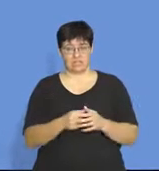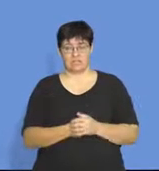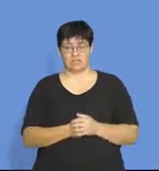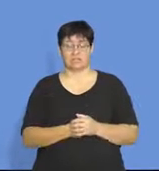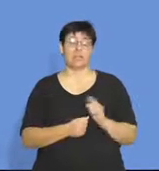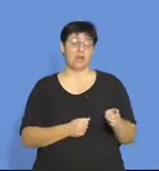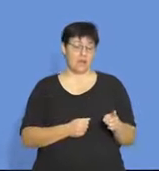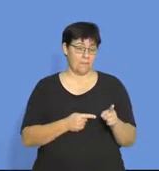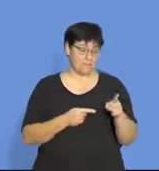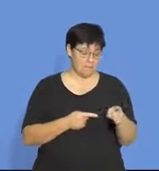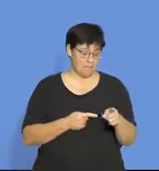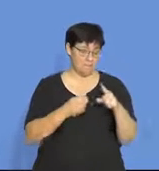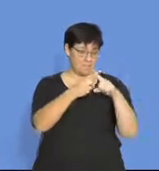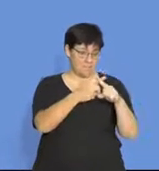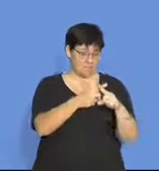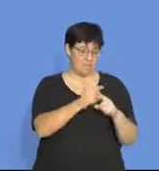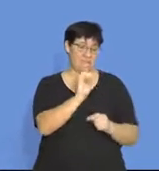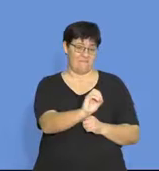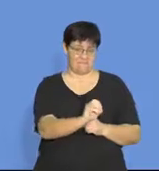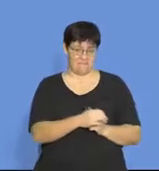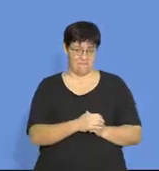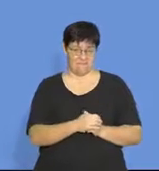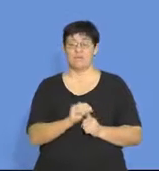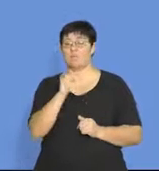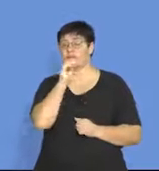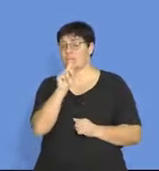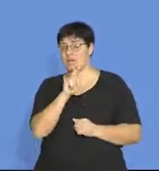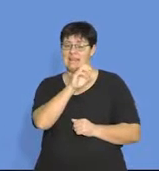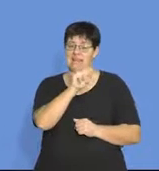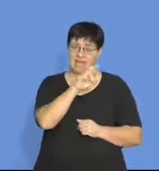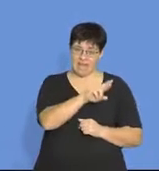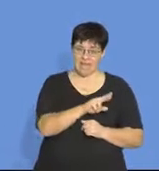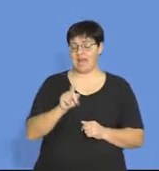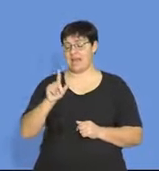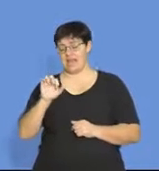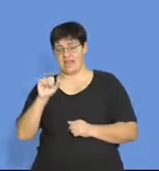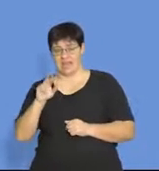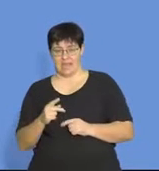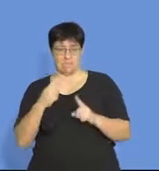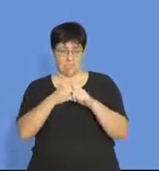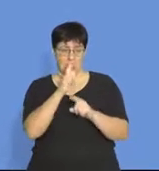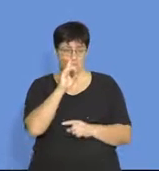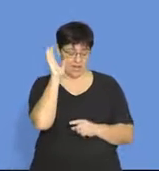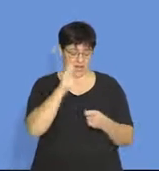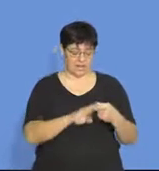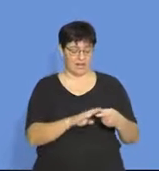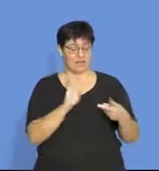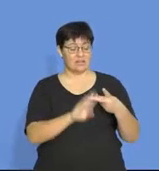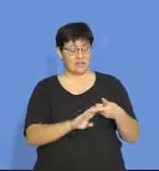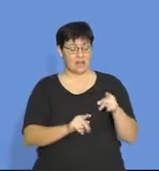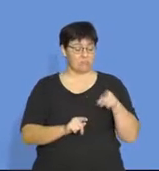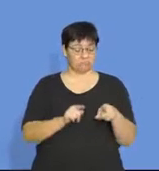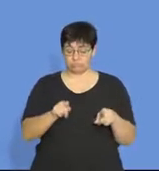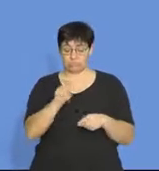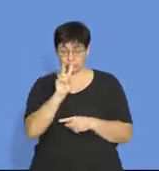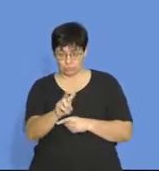of intersection is there. That's when we have a linear and a linear. And then there is 2 points of